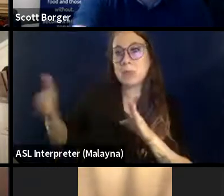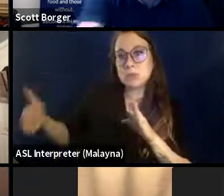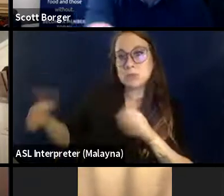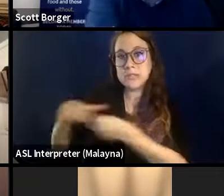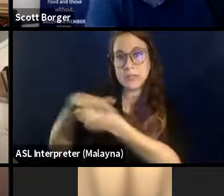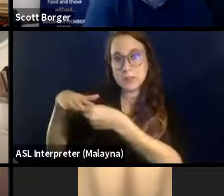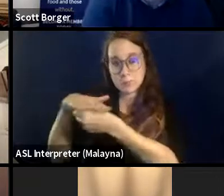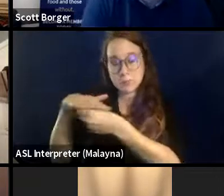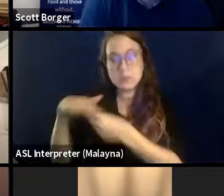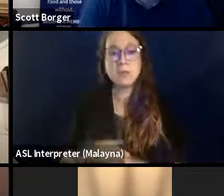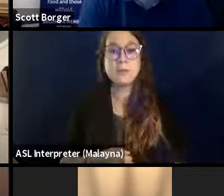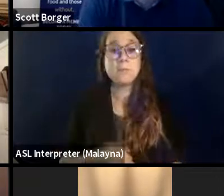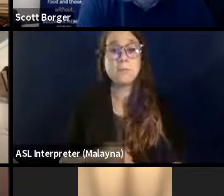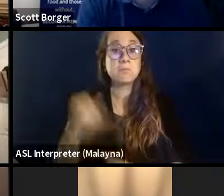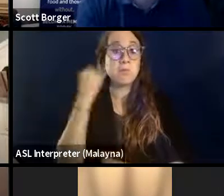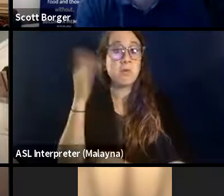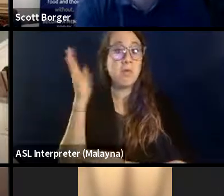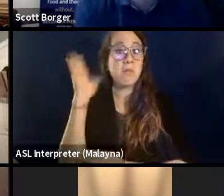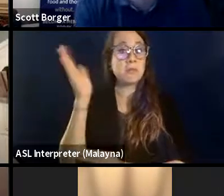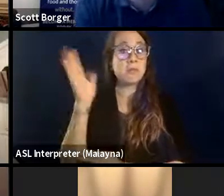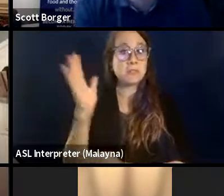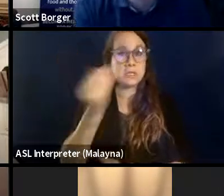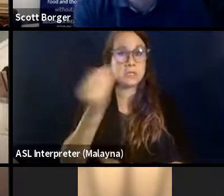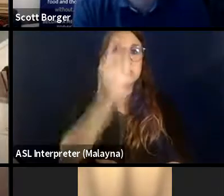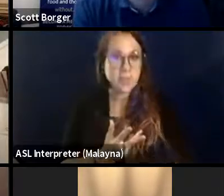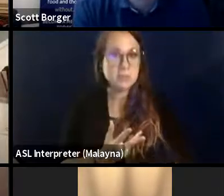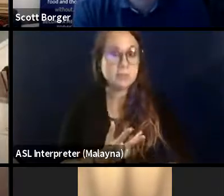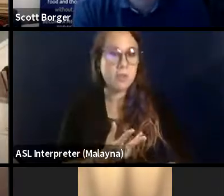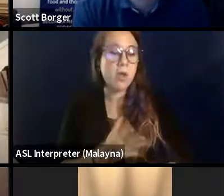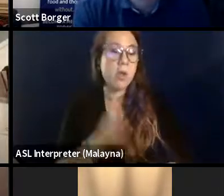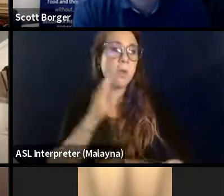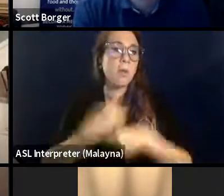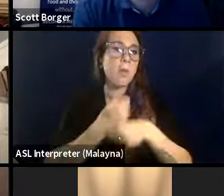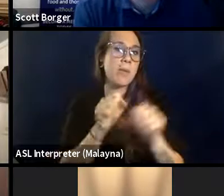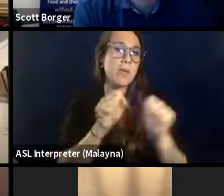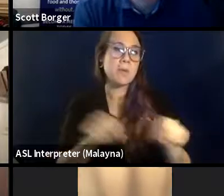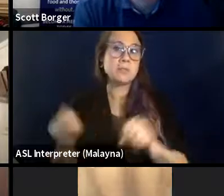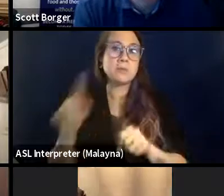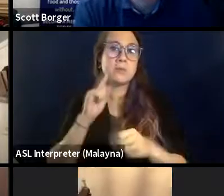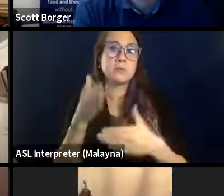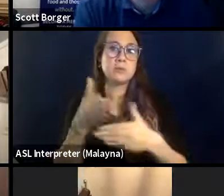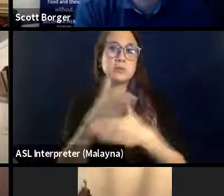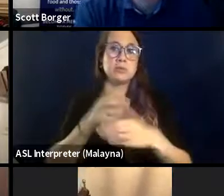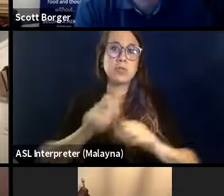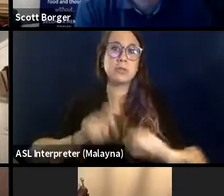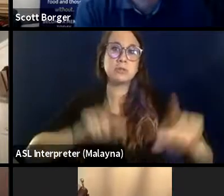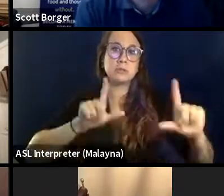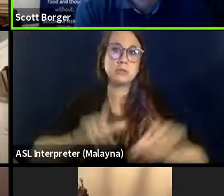a presentation to share, just let us know and we'll make it possible for you to share your screen.